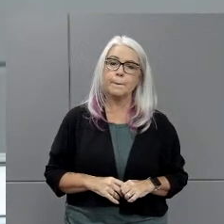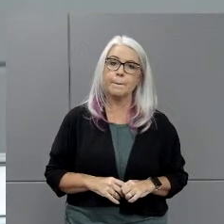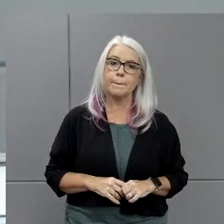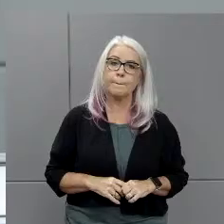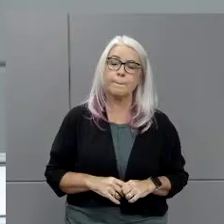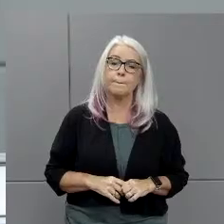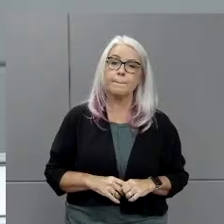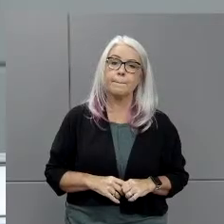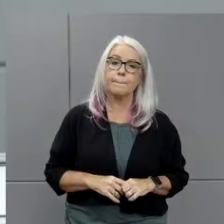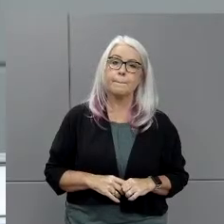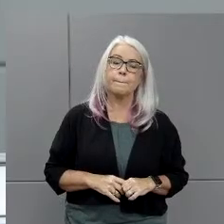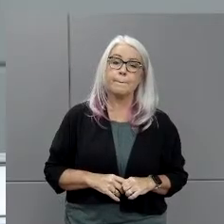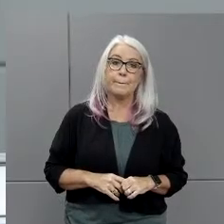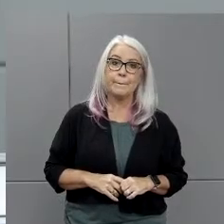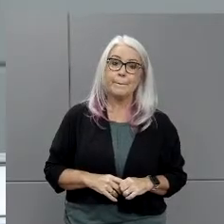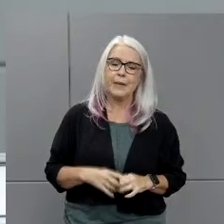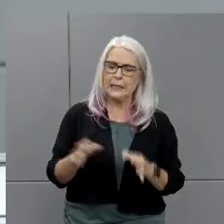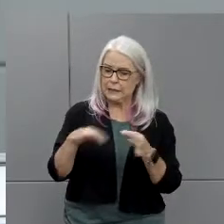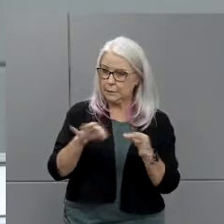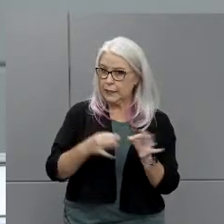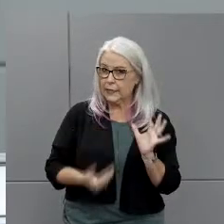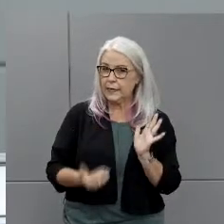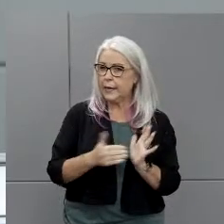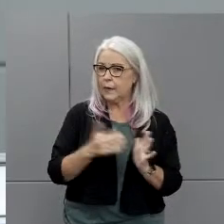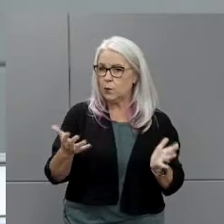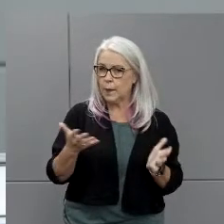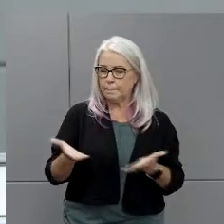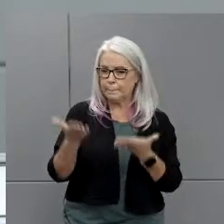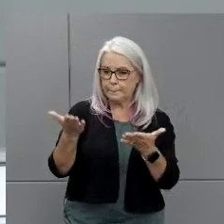explain what's on the floor right now.